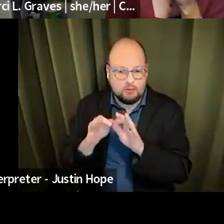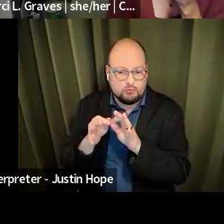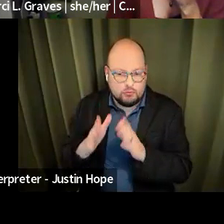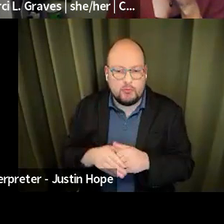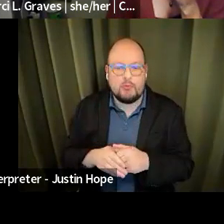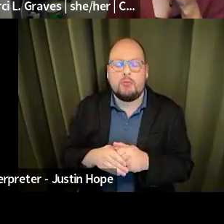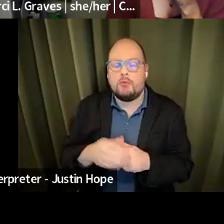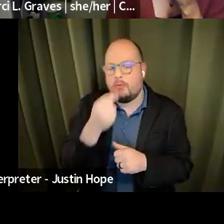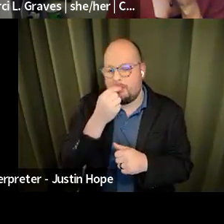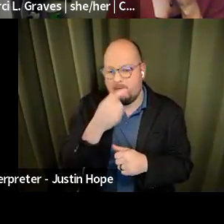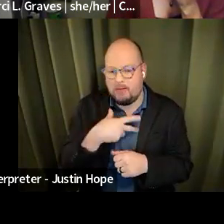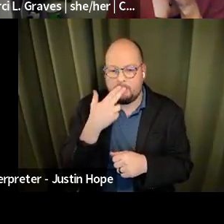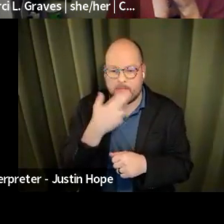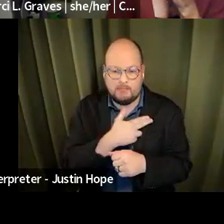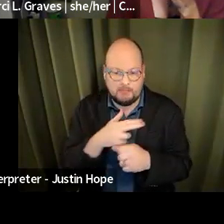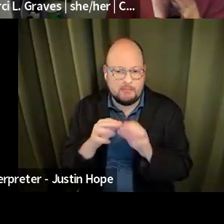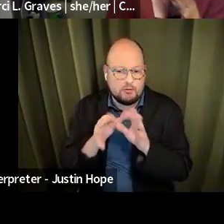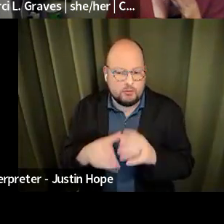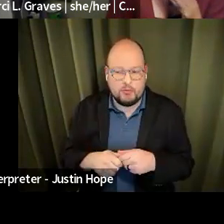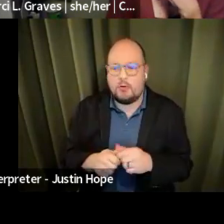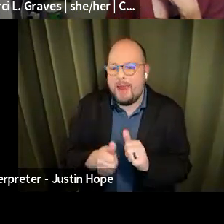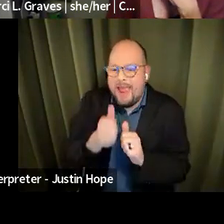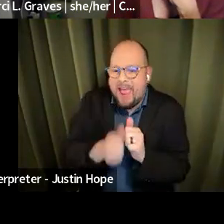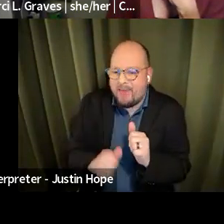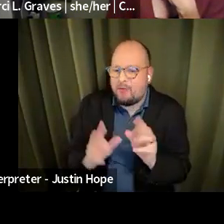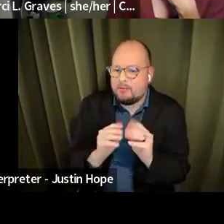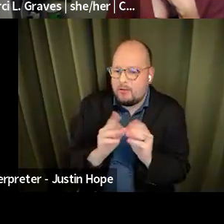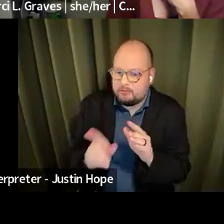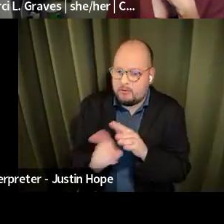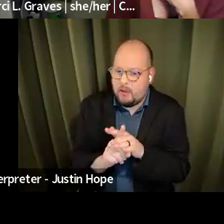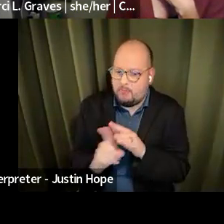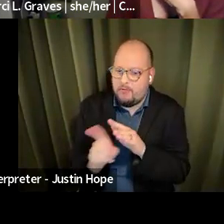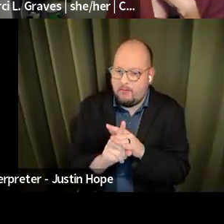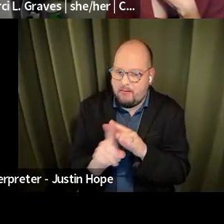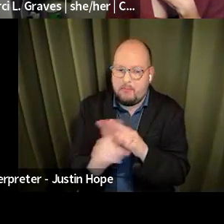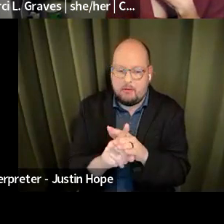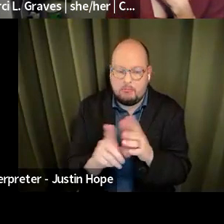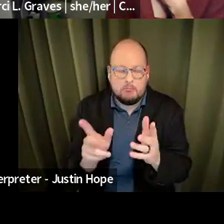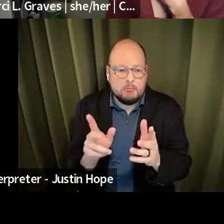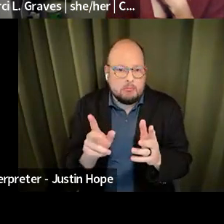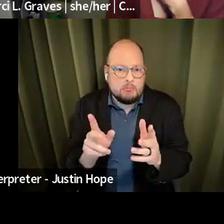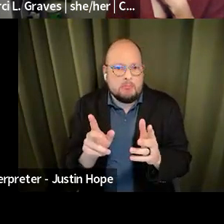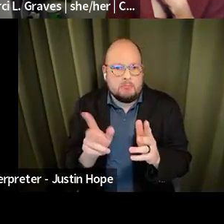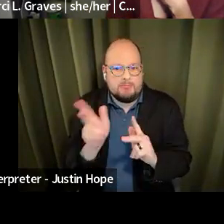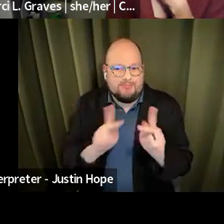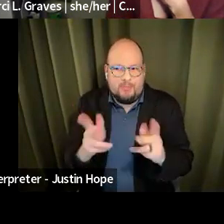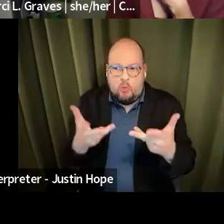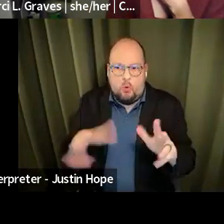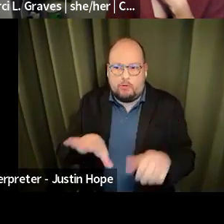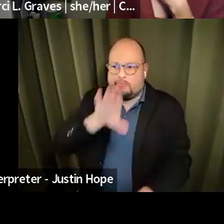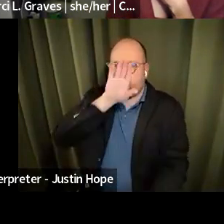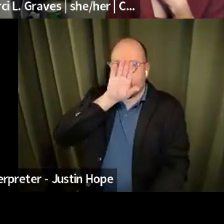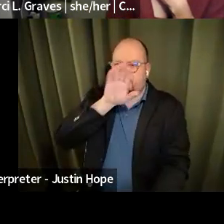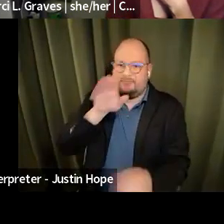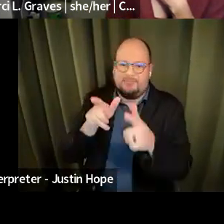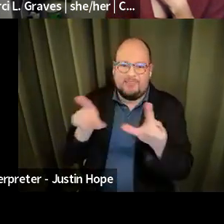But in every single session, it came up. So it just happened organically that people were experiencing that that barrier with language services.